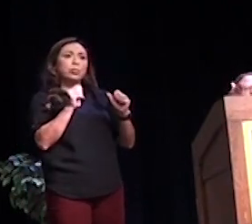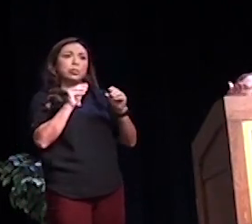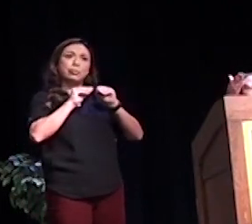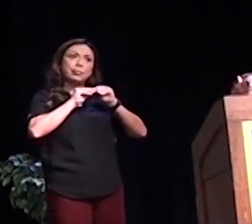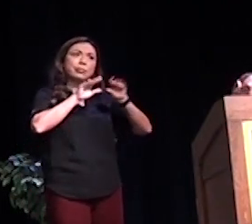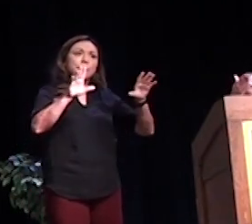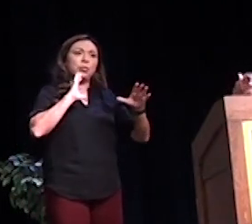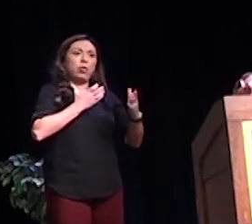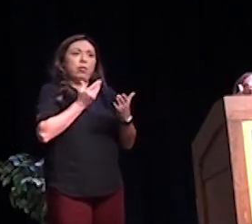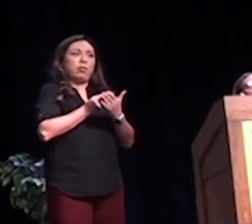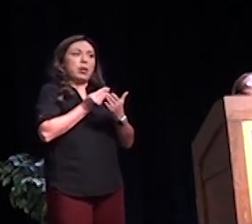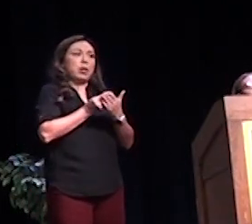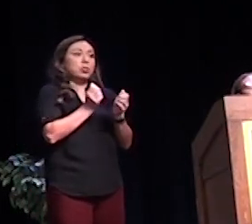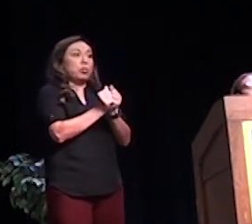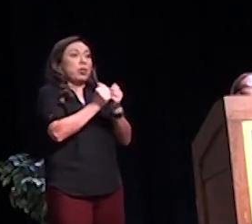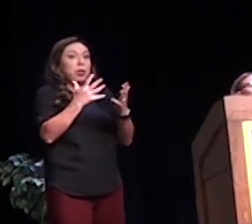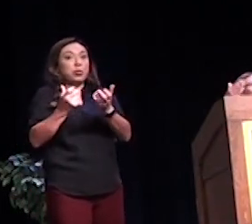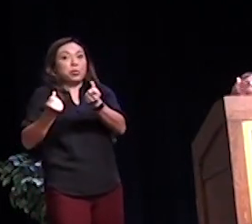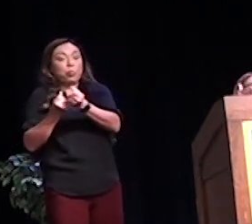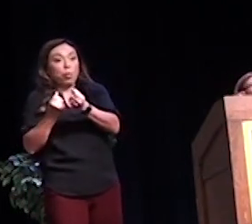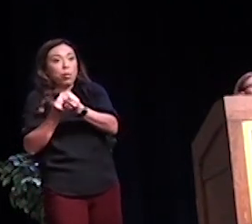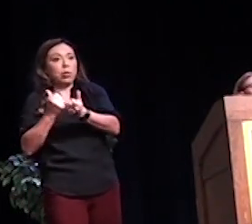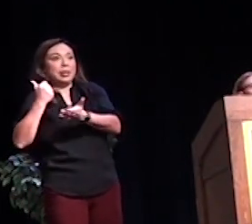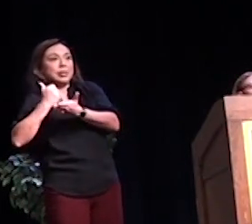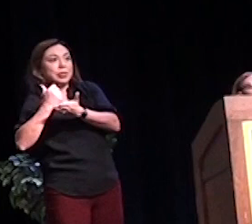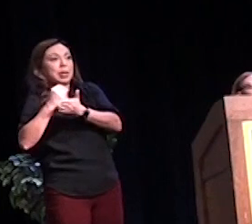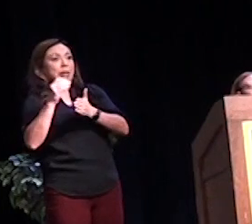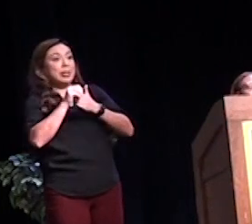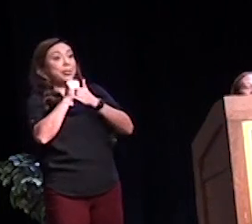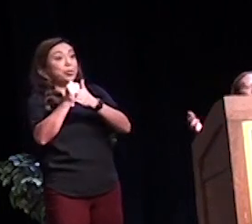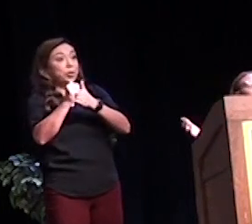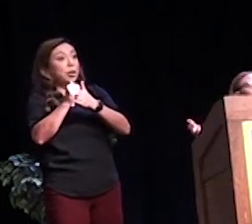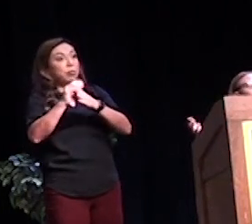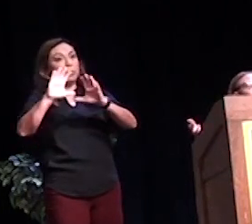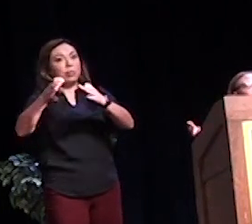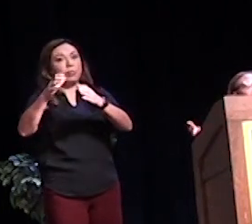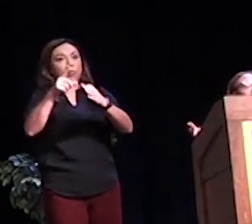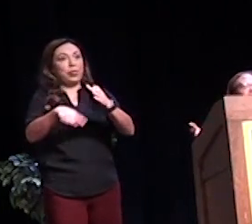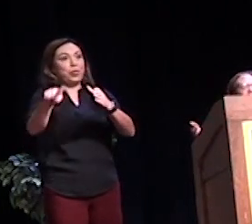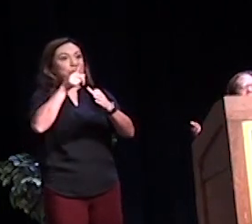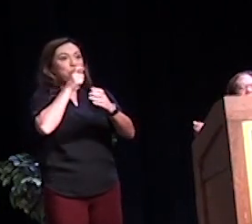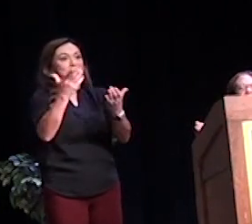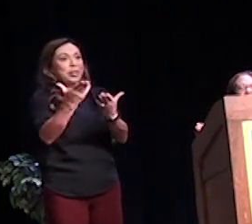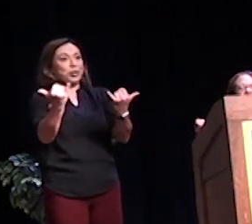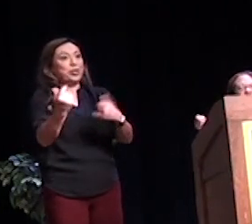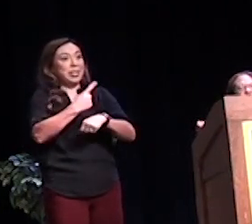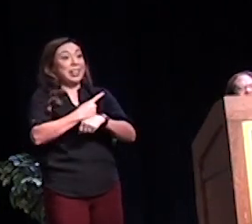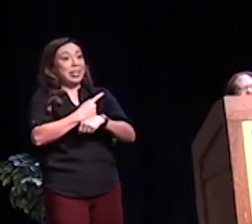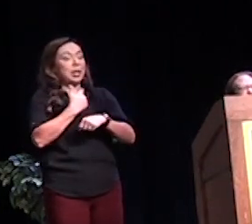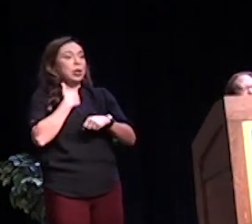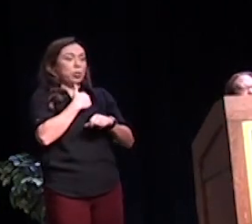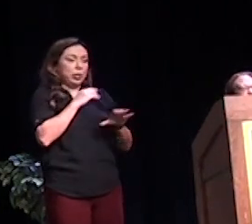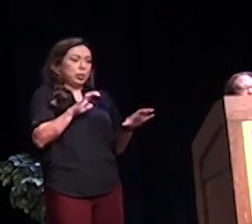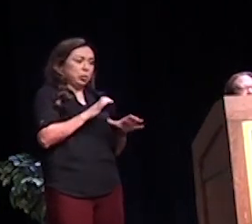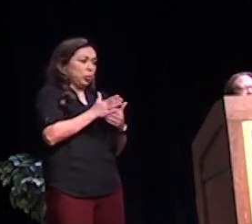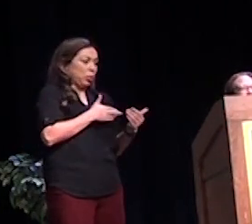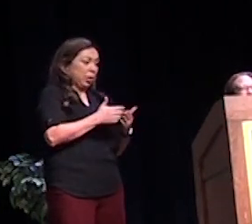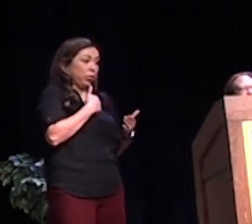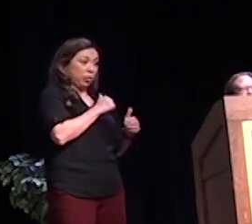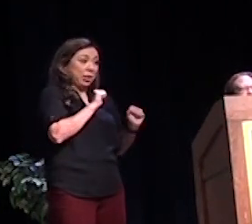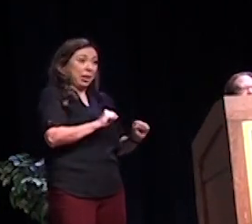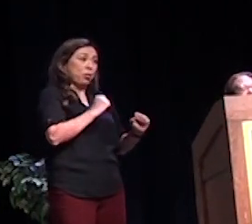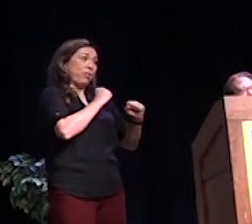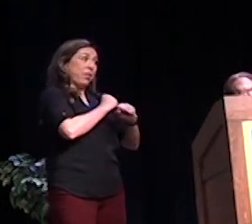without the support, assistance, and leadership of many of you who are here today. We do what we do to fight, make sure we get the